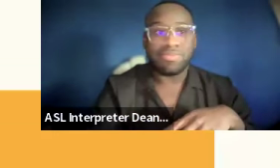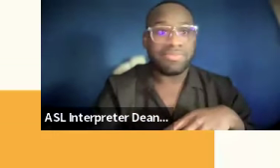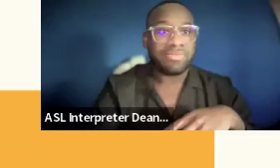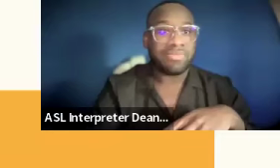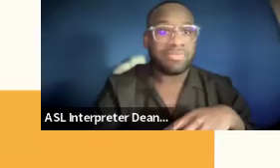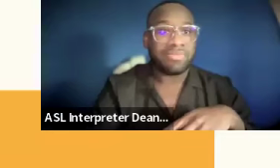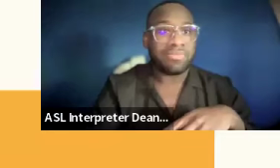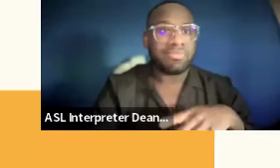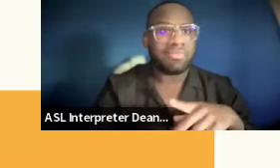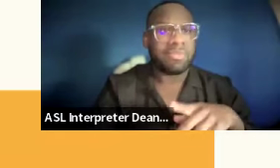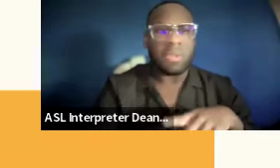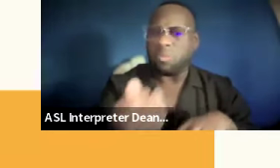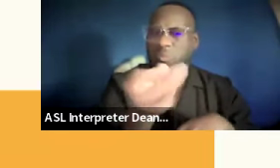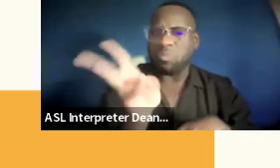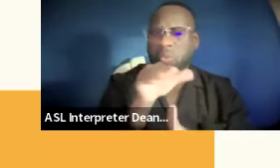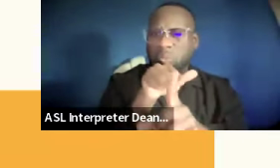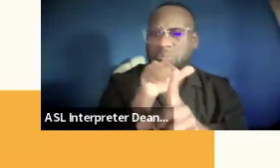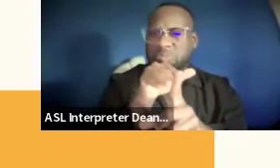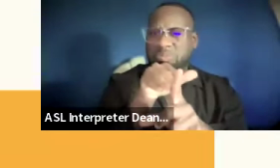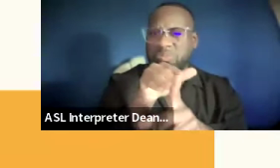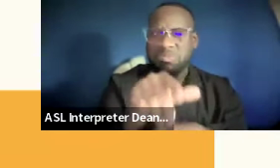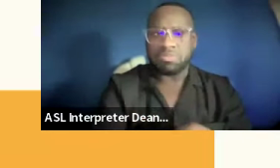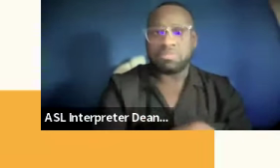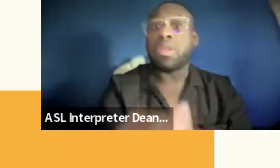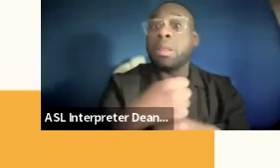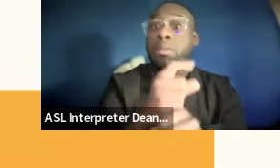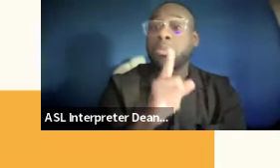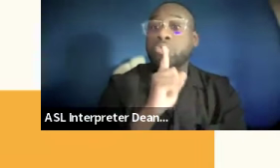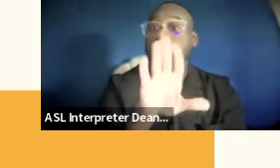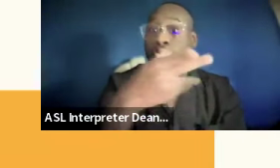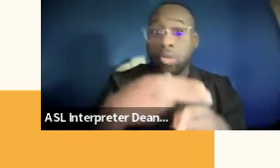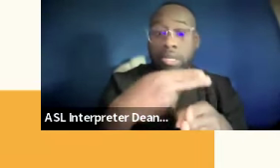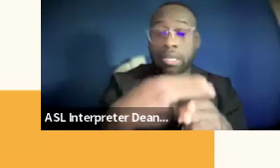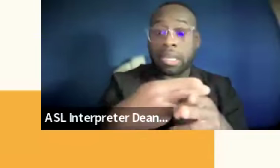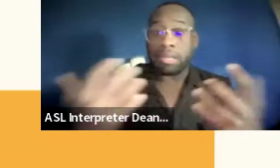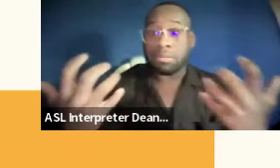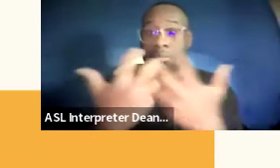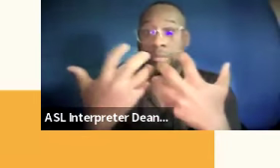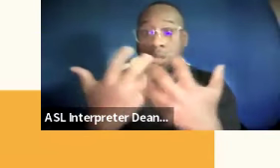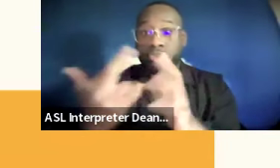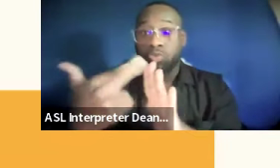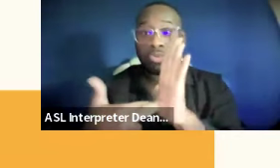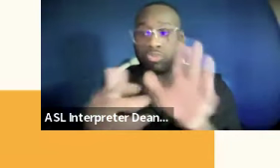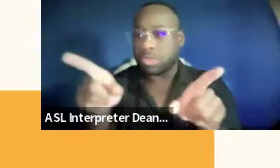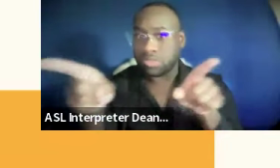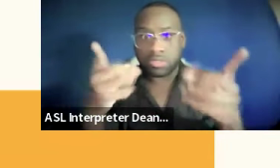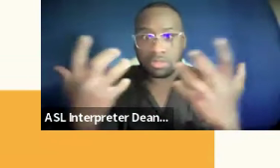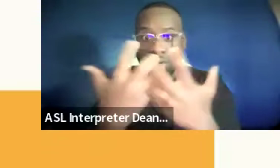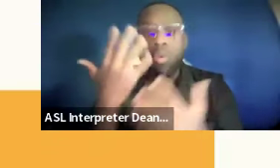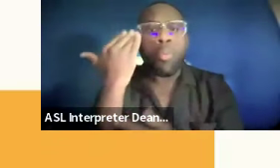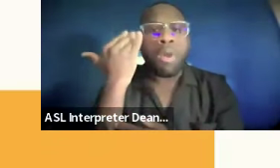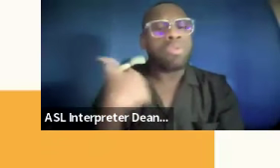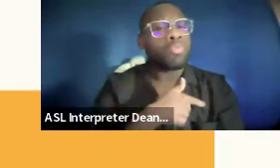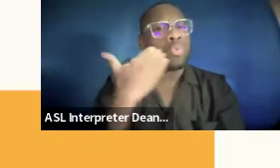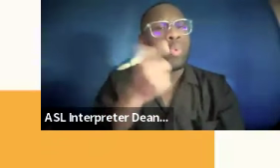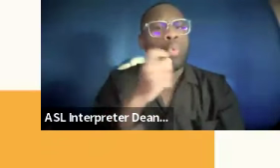A couple reminders for you all. Make sure that your name matches the registration. This just allows to know who was here, and if